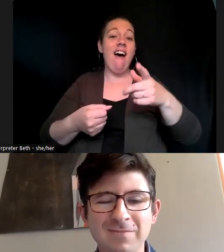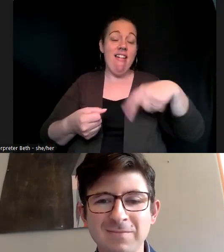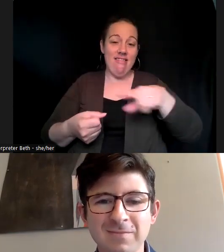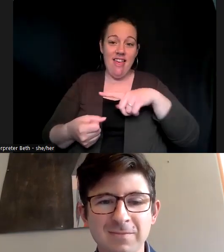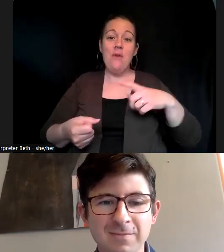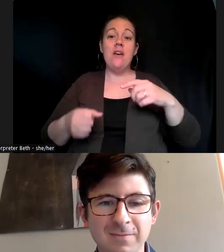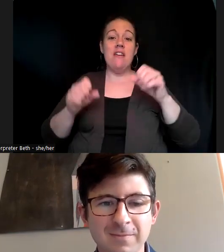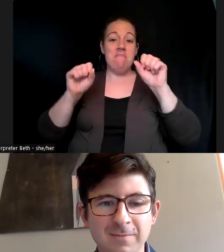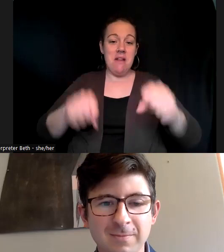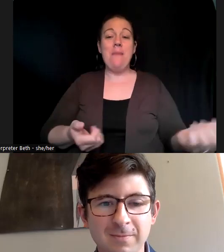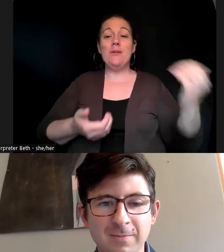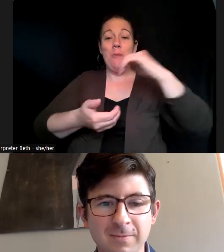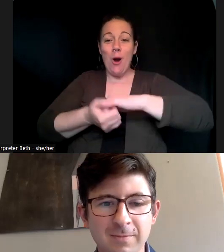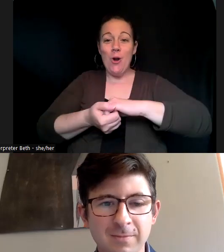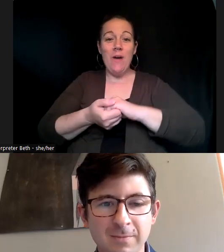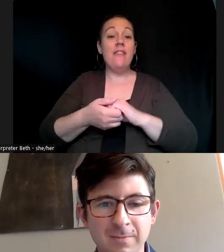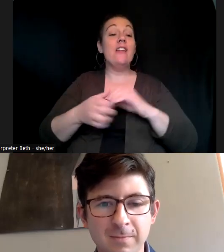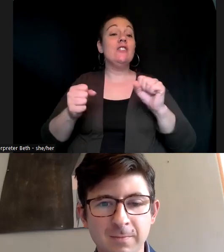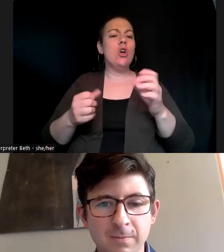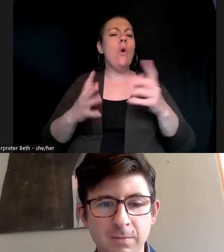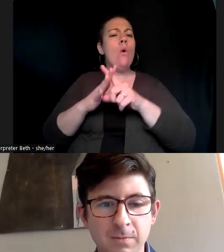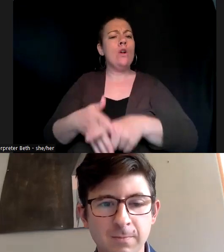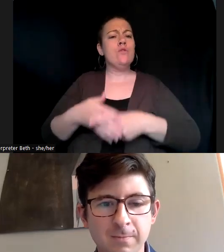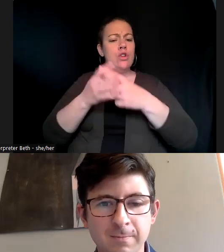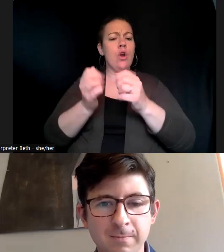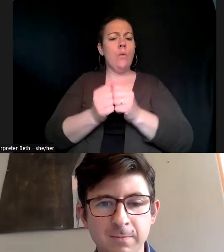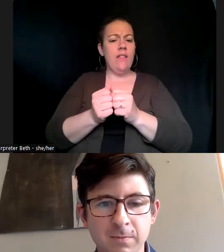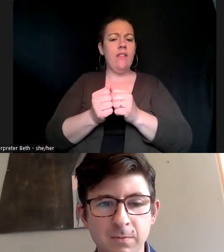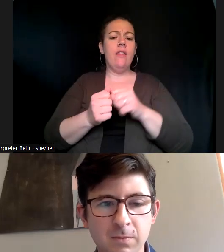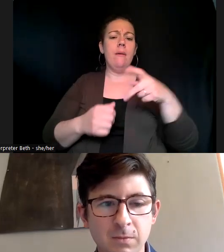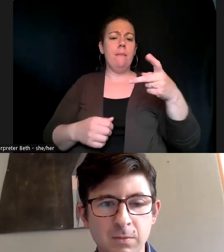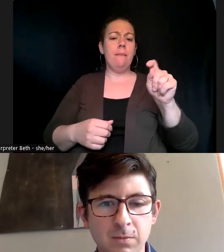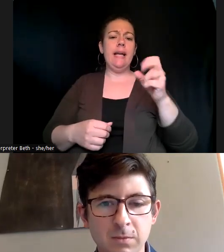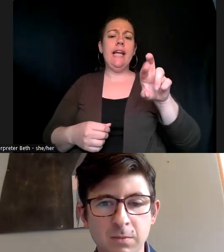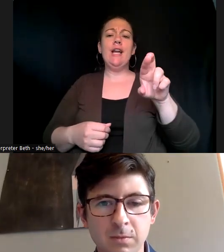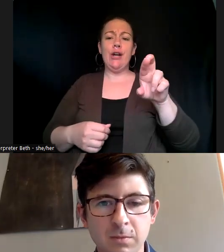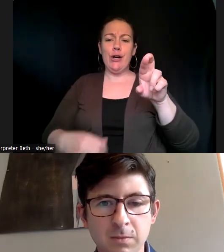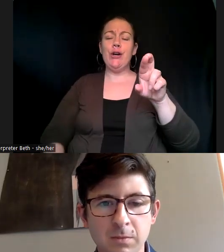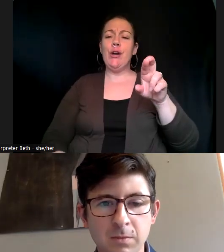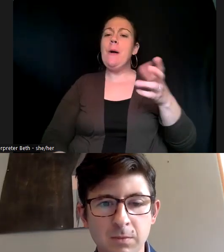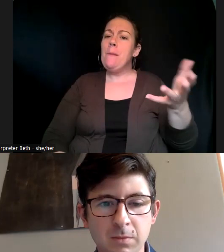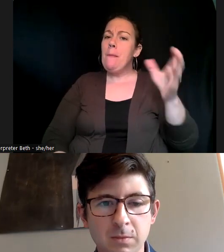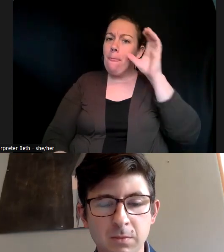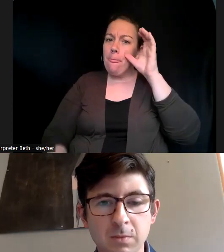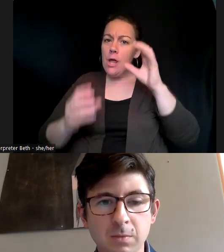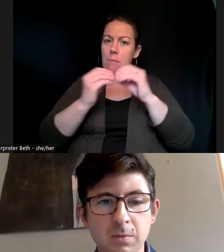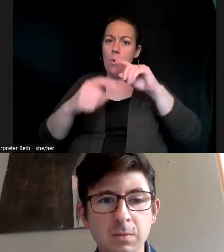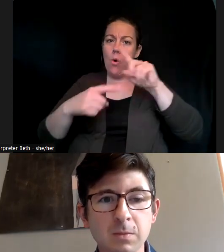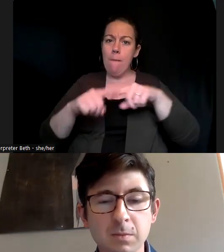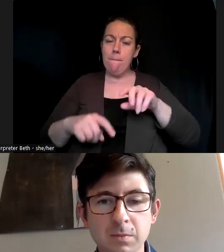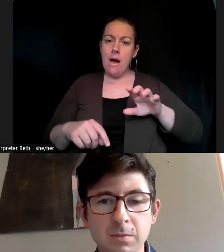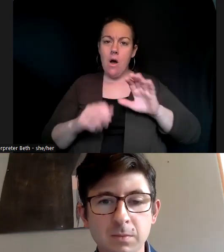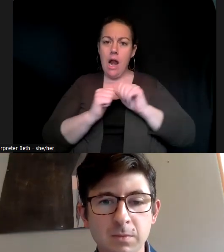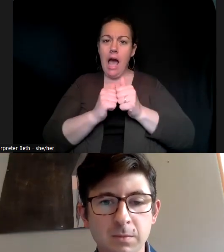So let me start with Peter. Just want to hear a little bit more about how